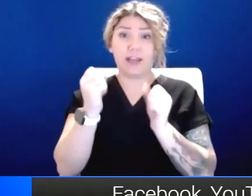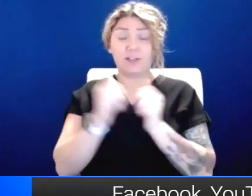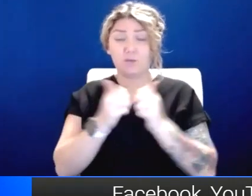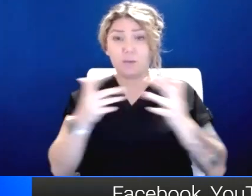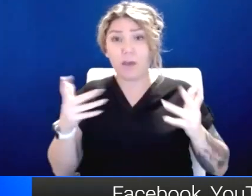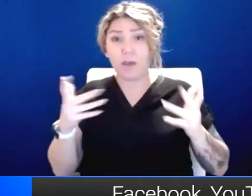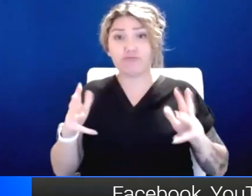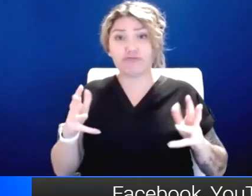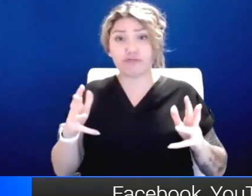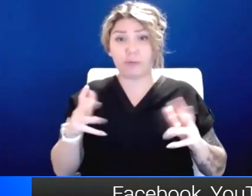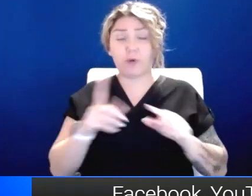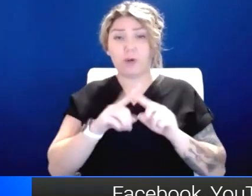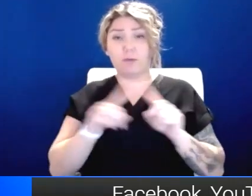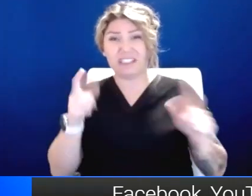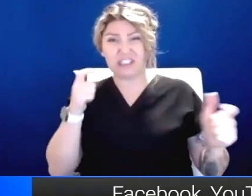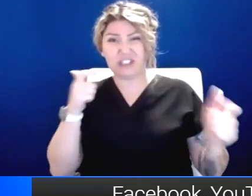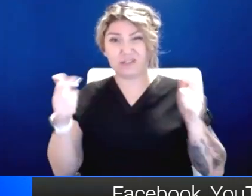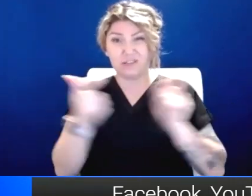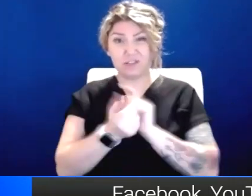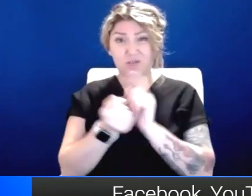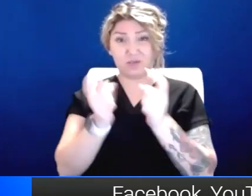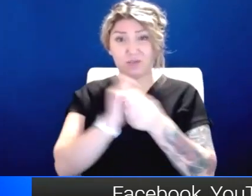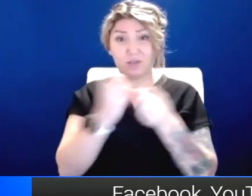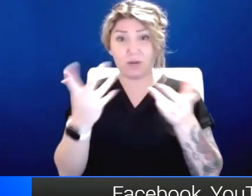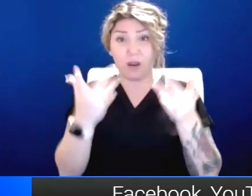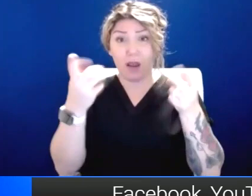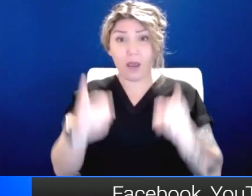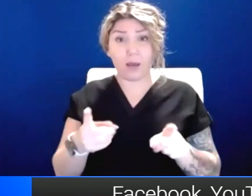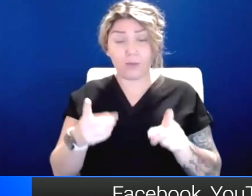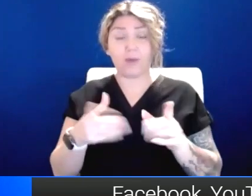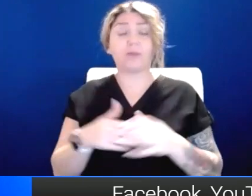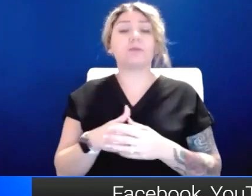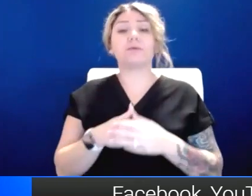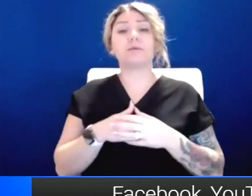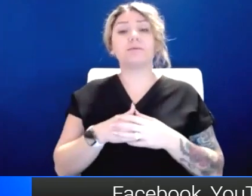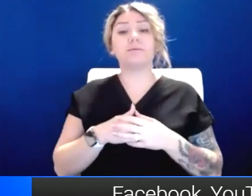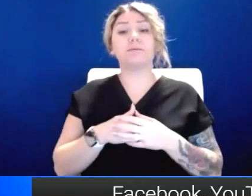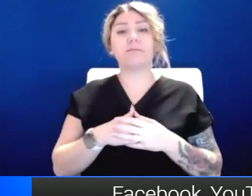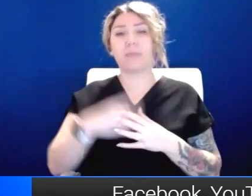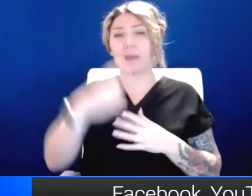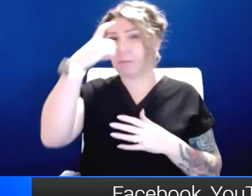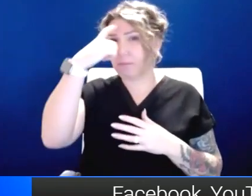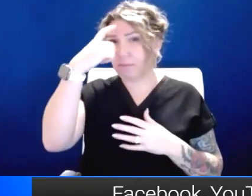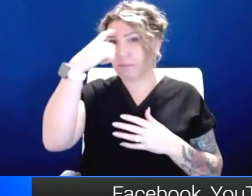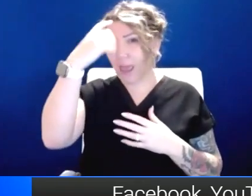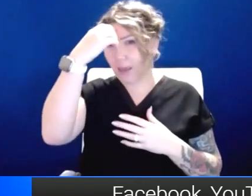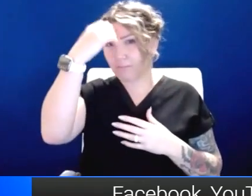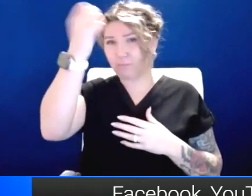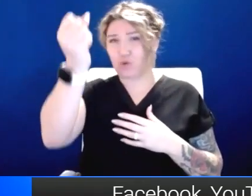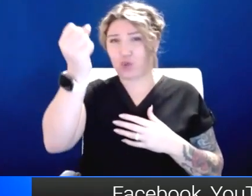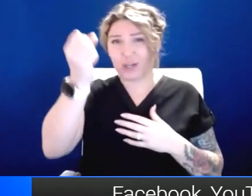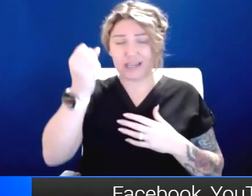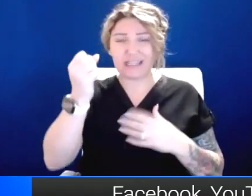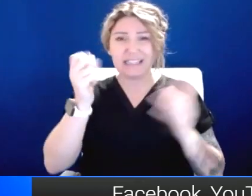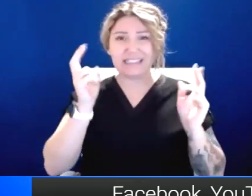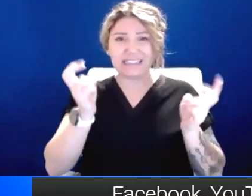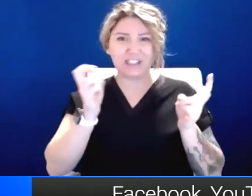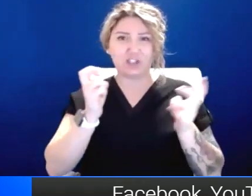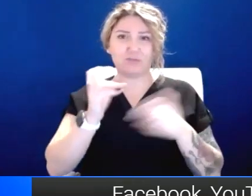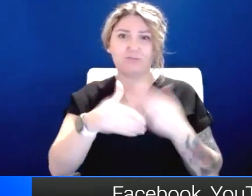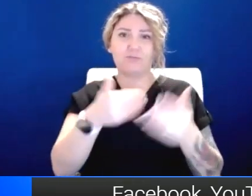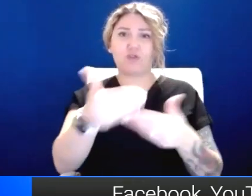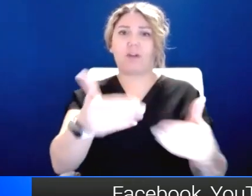But the biggest change that happens is patients who start having memory issues often progress faster.